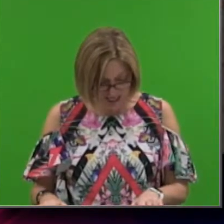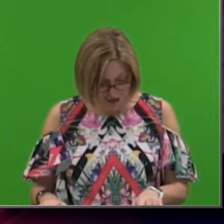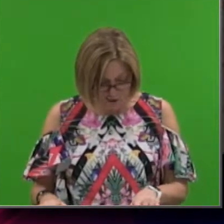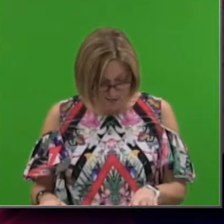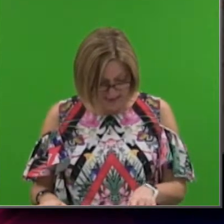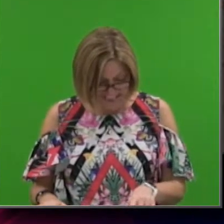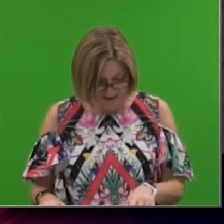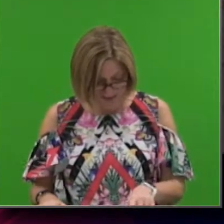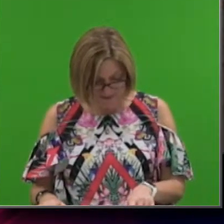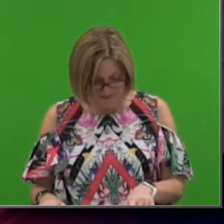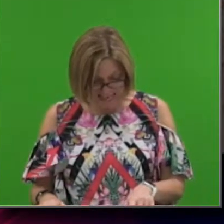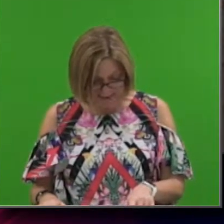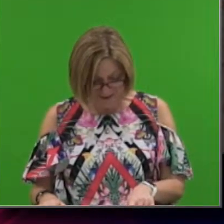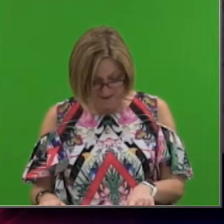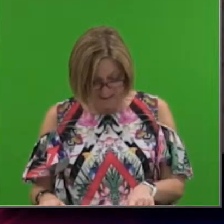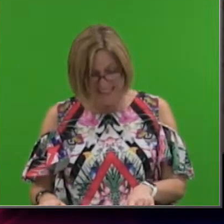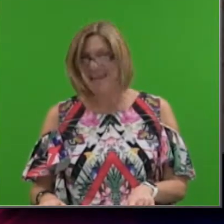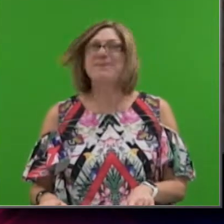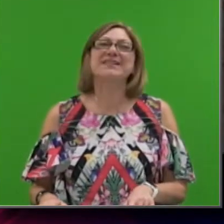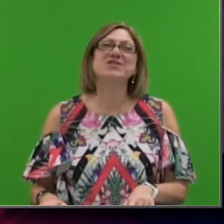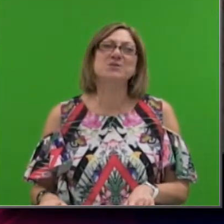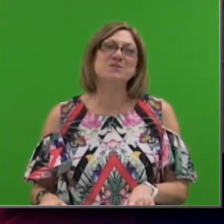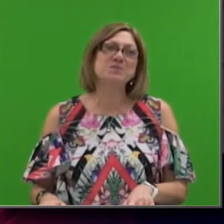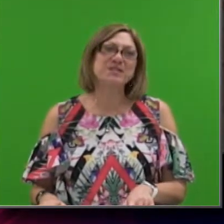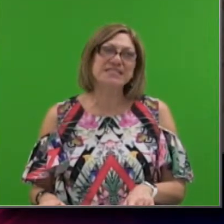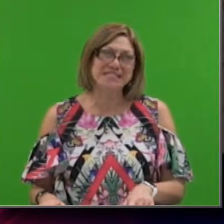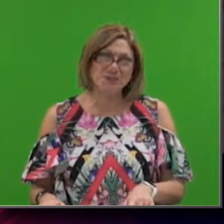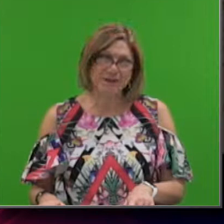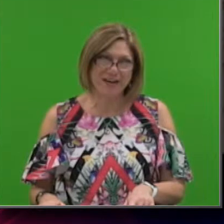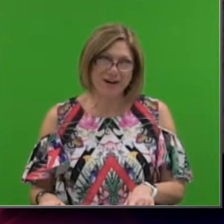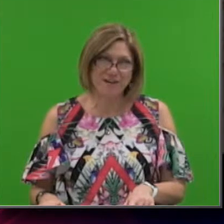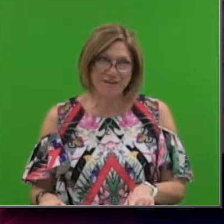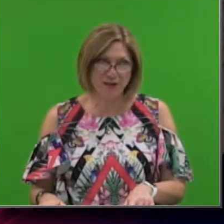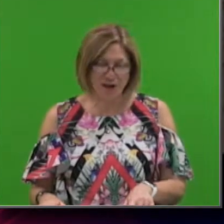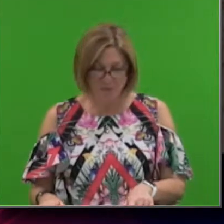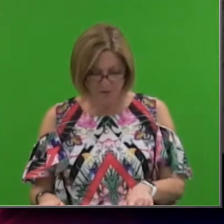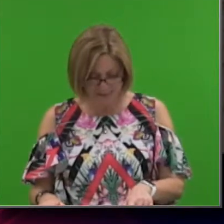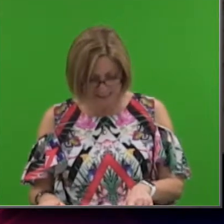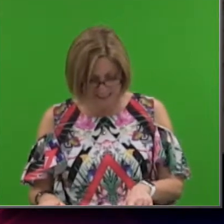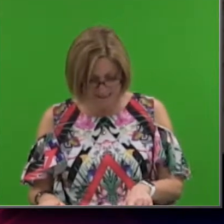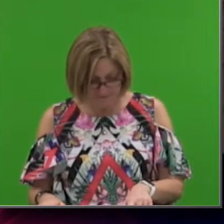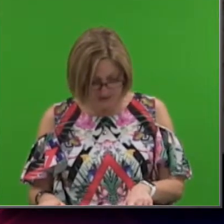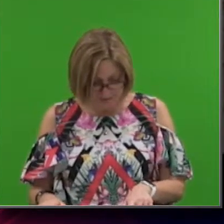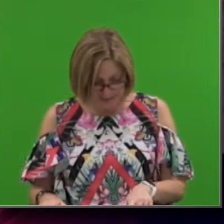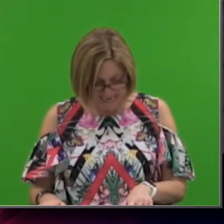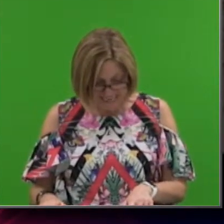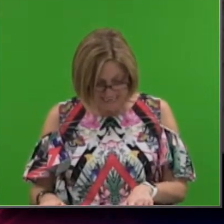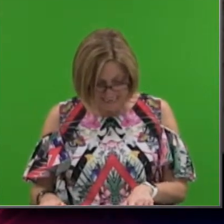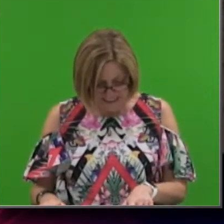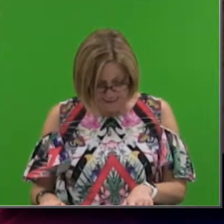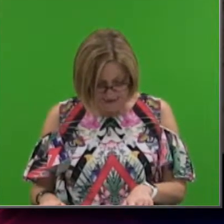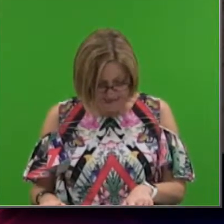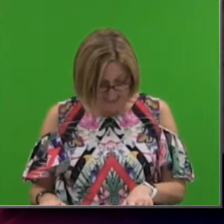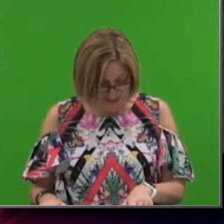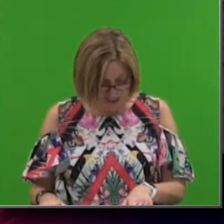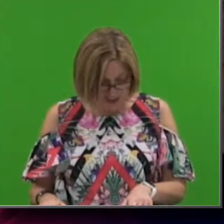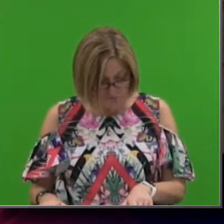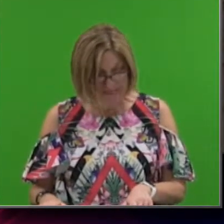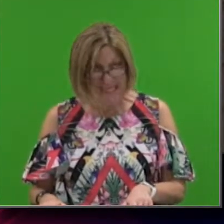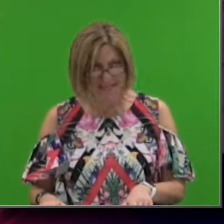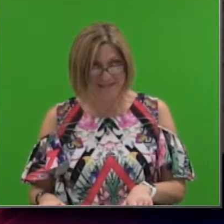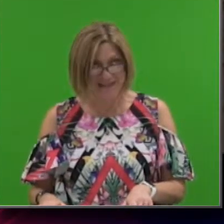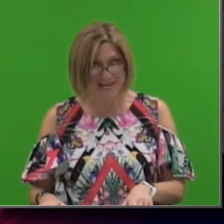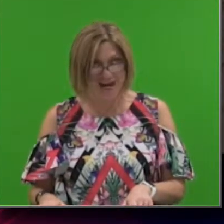Athena, Arachne was flattered. That meant she was pleased by all of their compliments. But as the years passed,